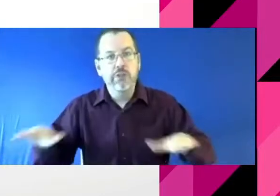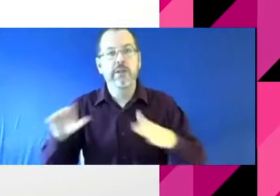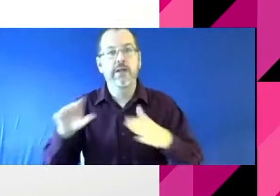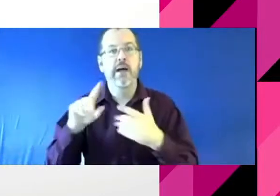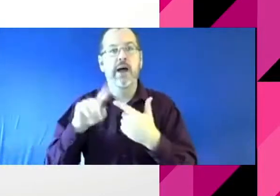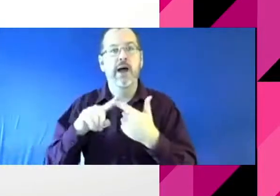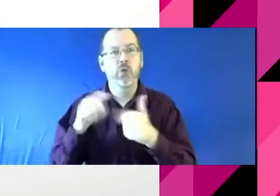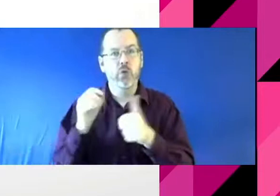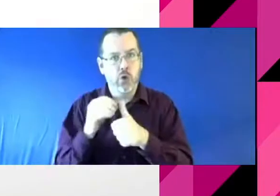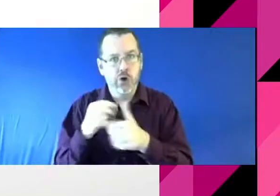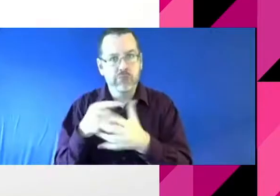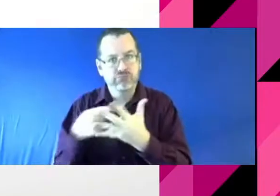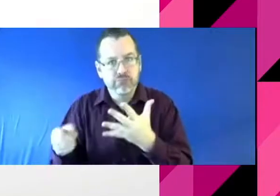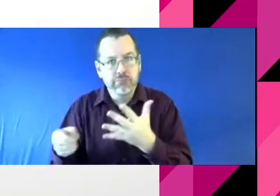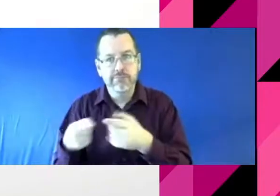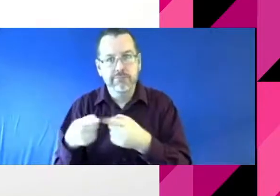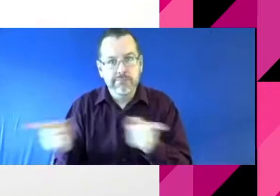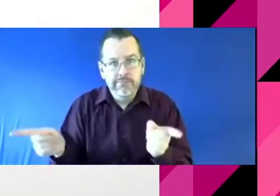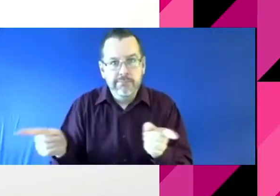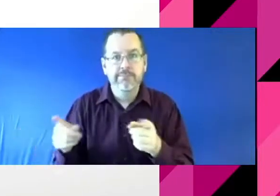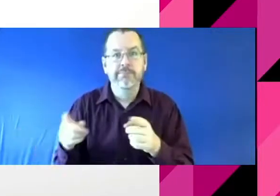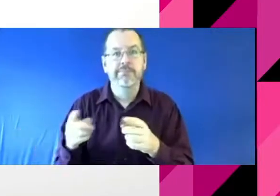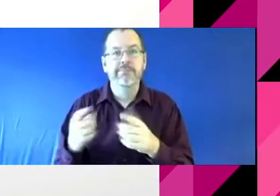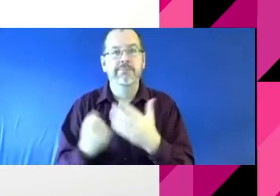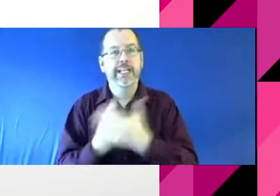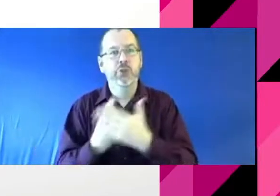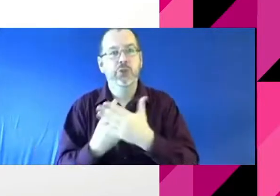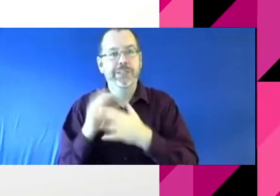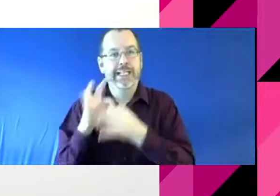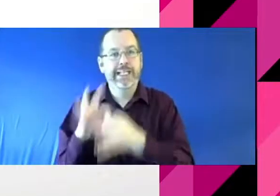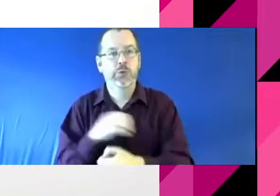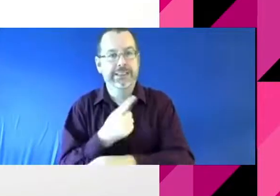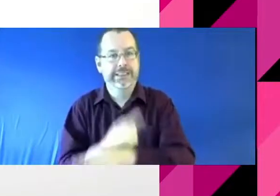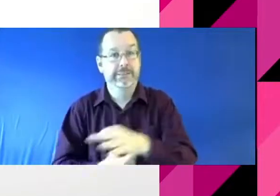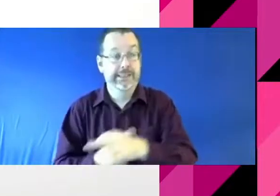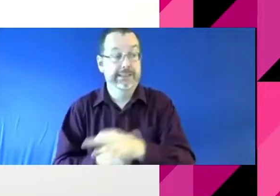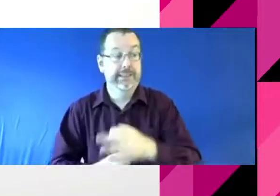other people as well in terms of issues around disabilities as well.